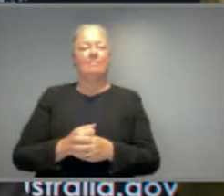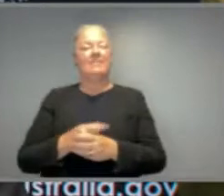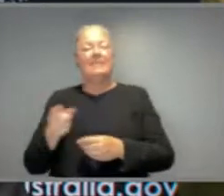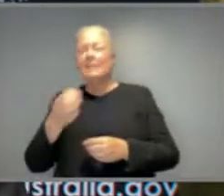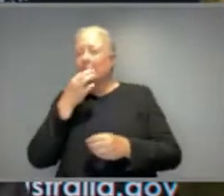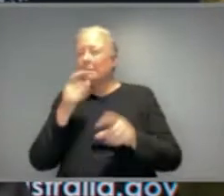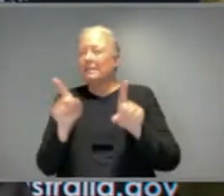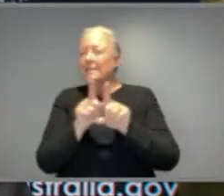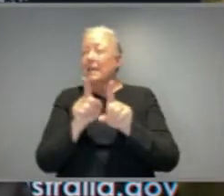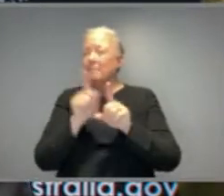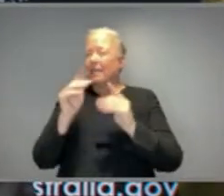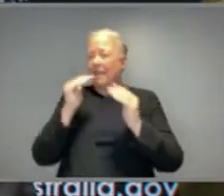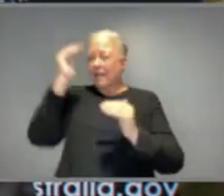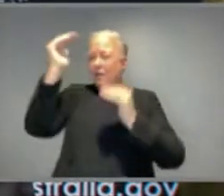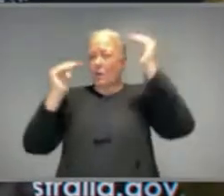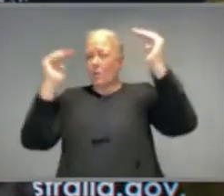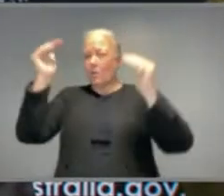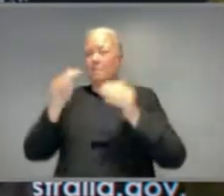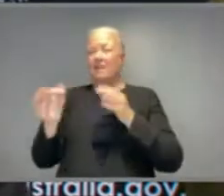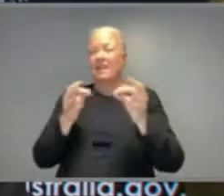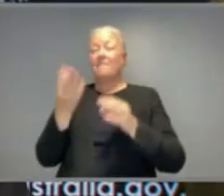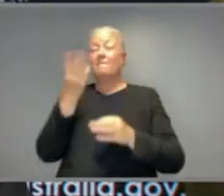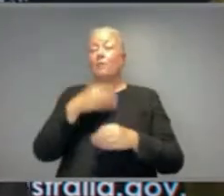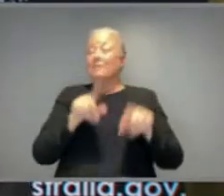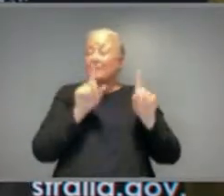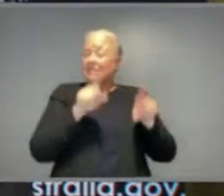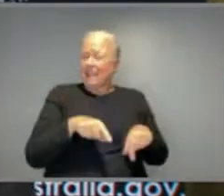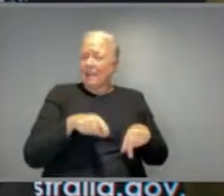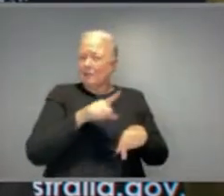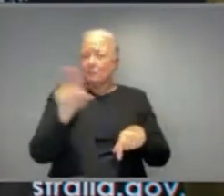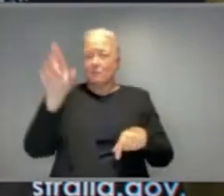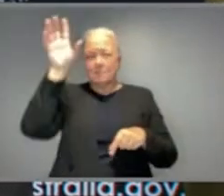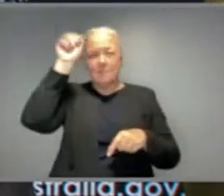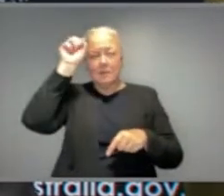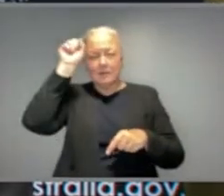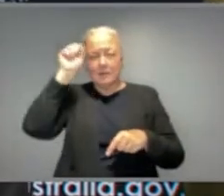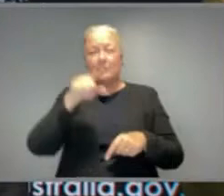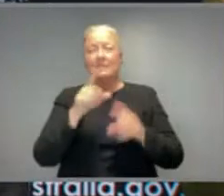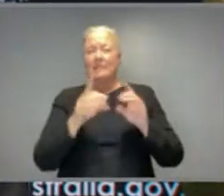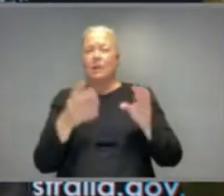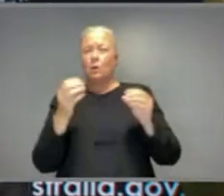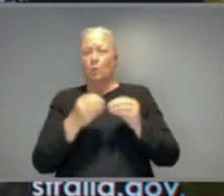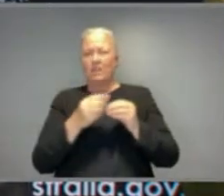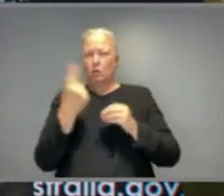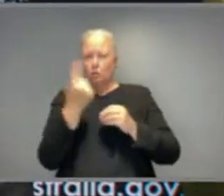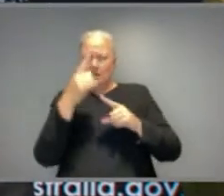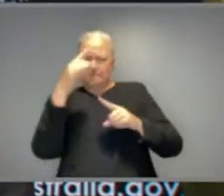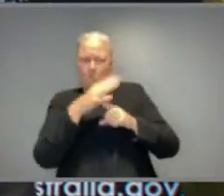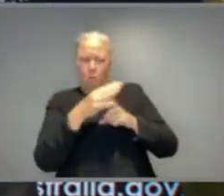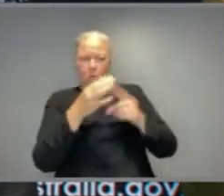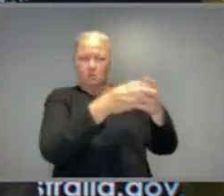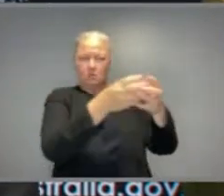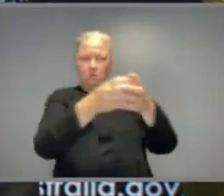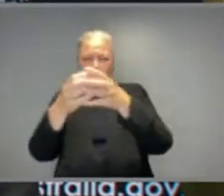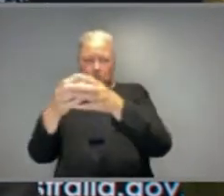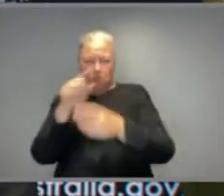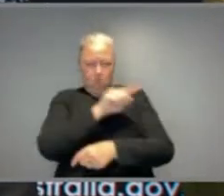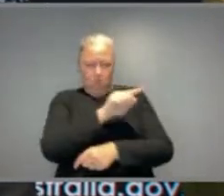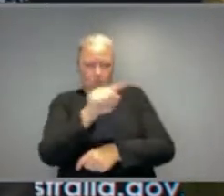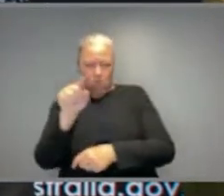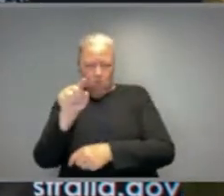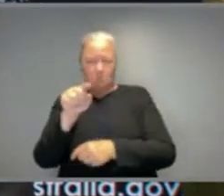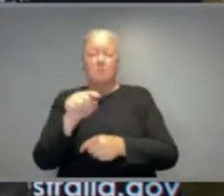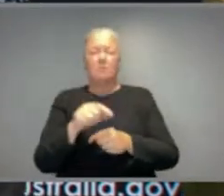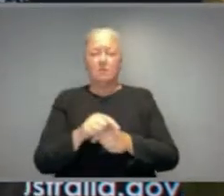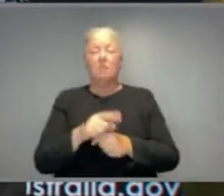adult strategy at the beginning, as you will recall, starting with those priority groups and looking at people that are more likely to